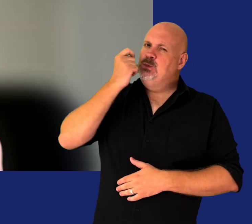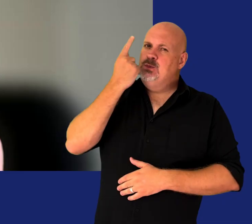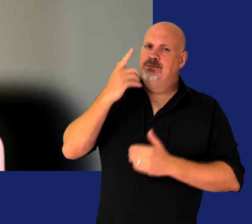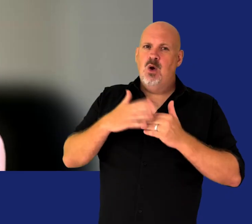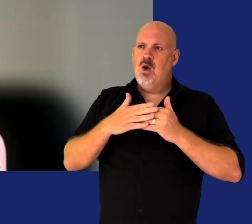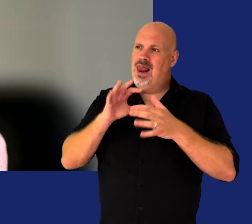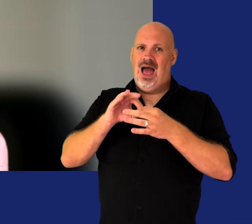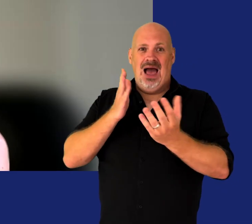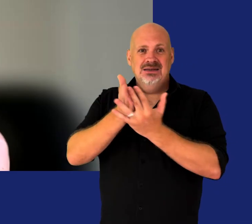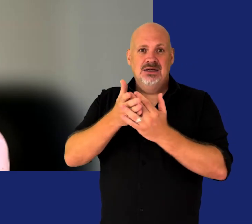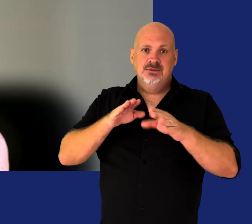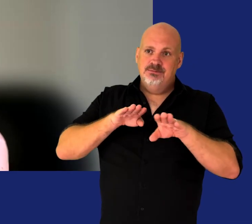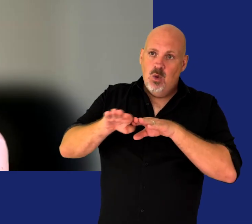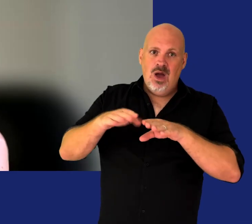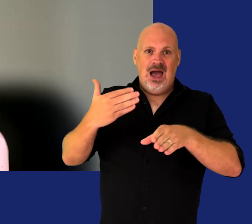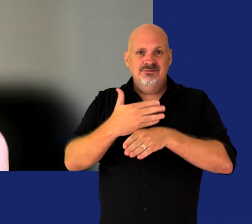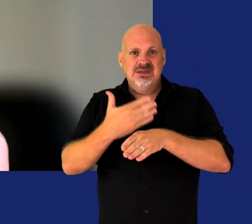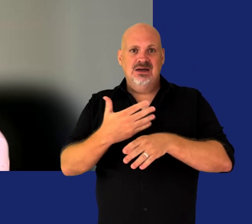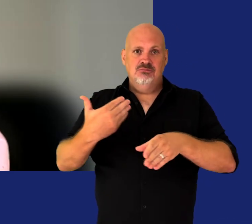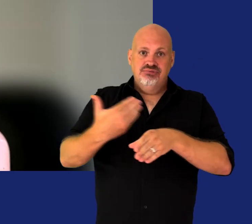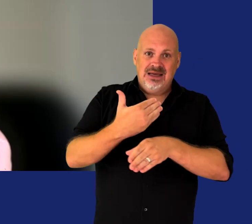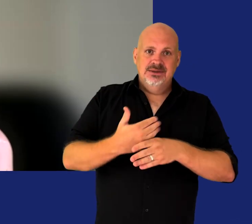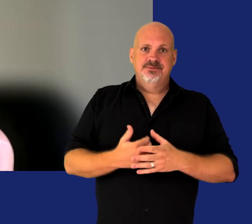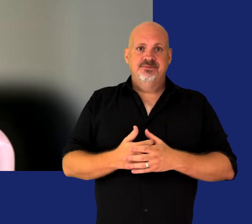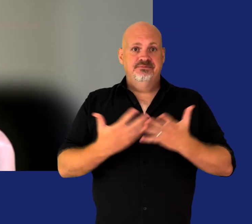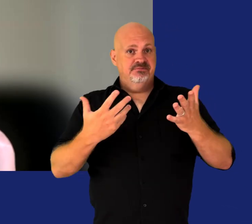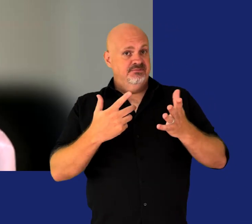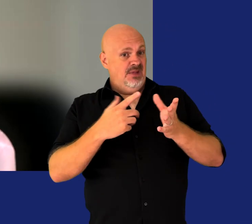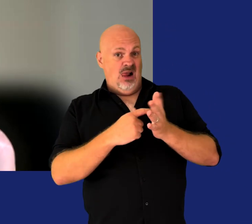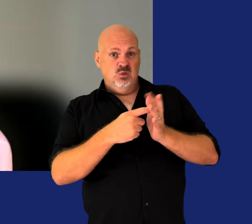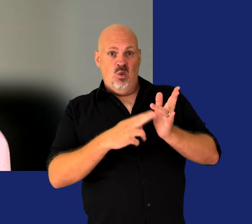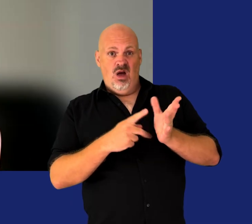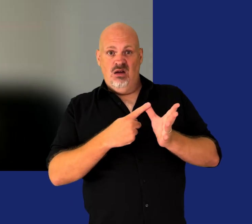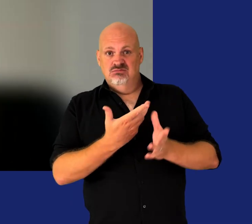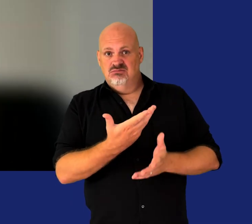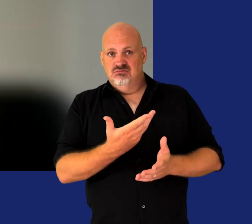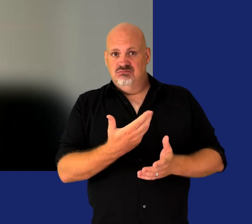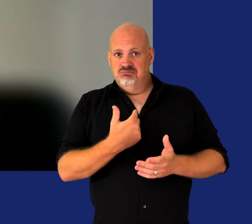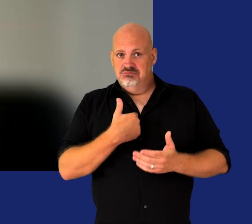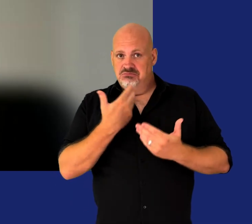accessing sport and activity in practice. So we'll just start with Aldona.